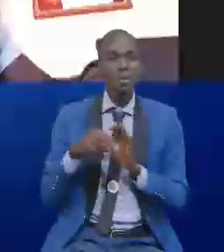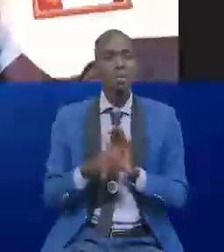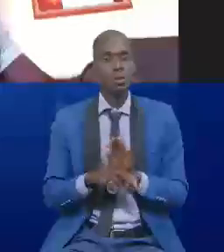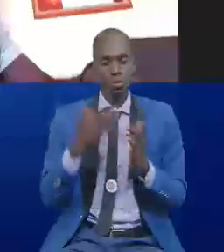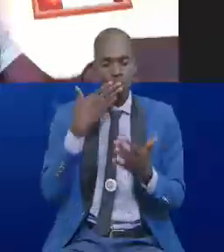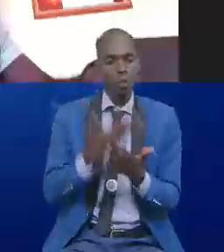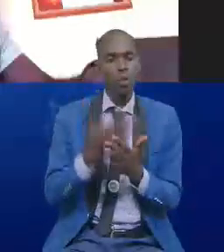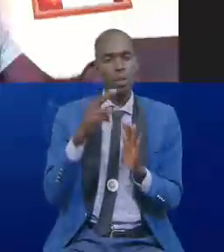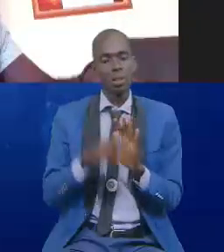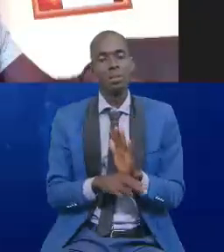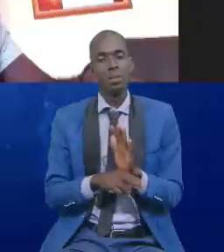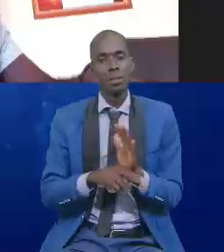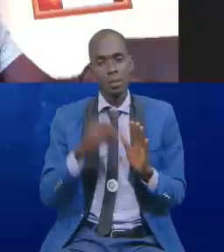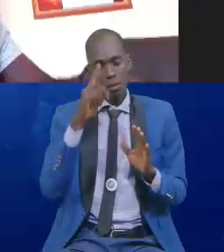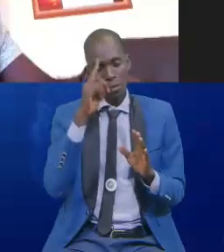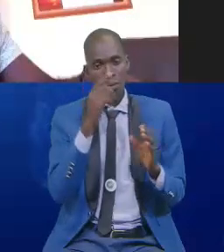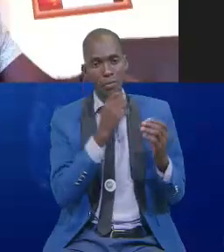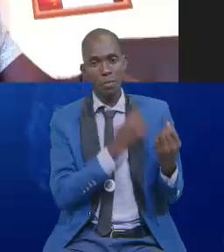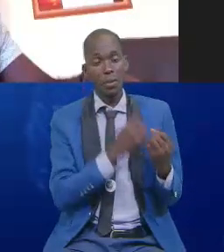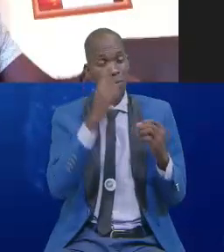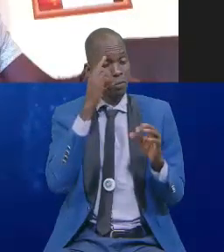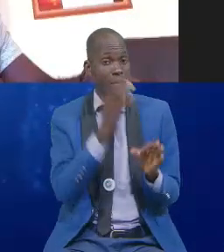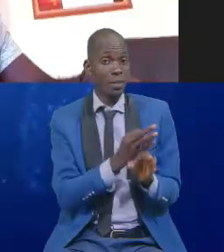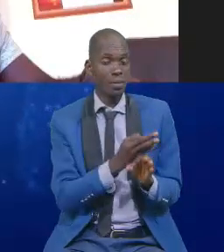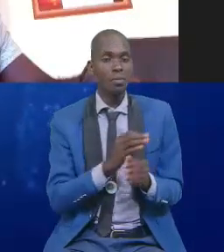goodness, faith. Verse 23,